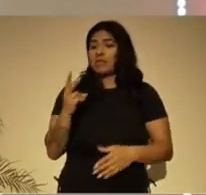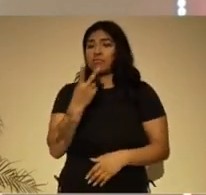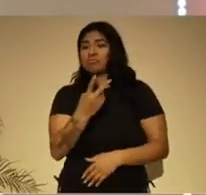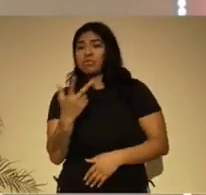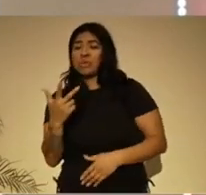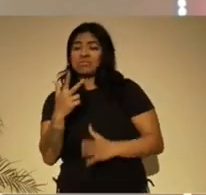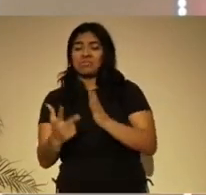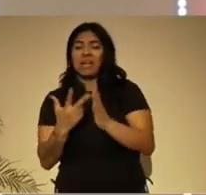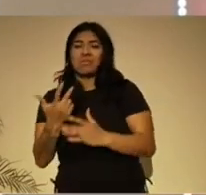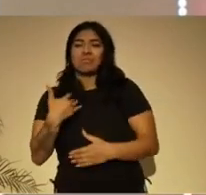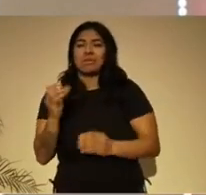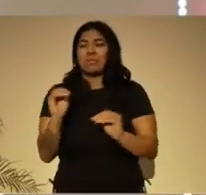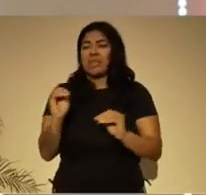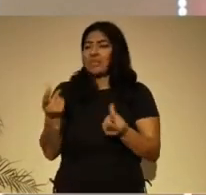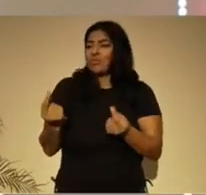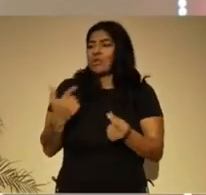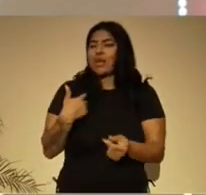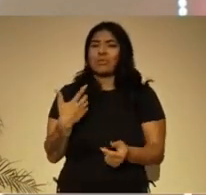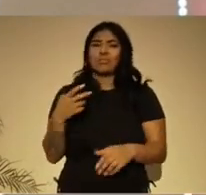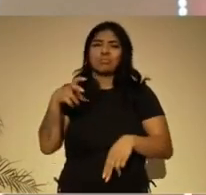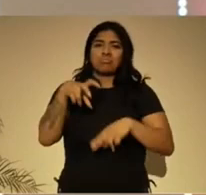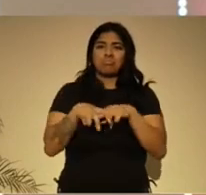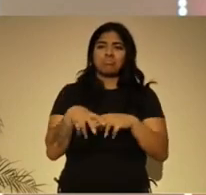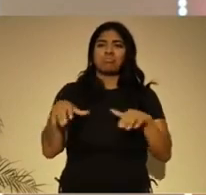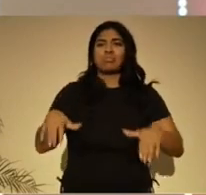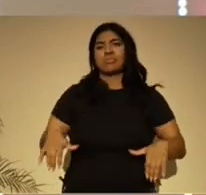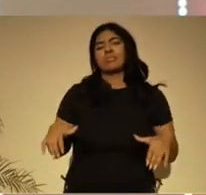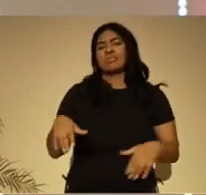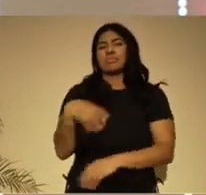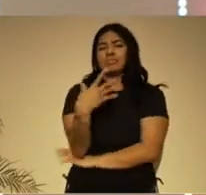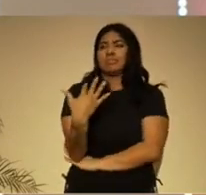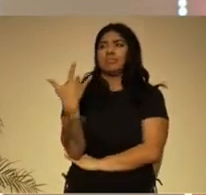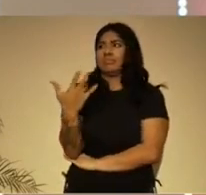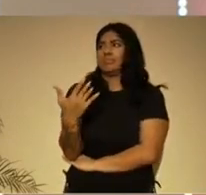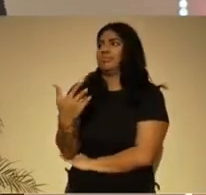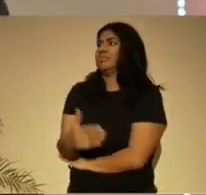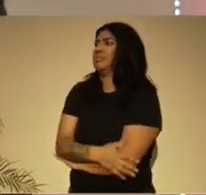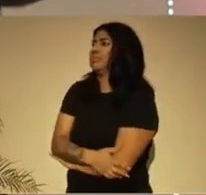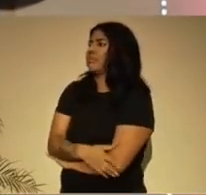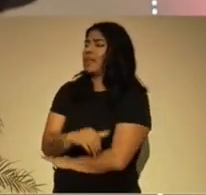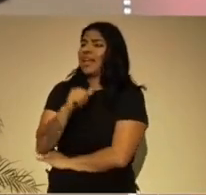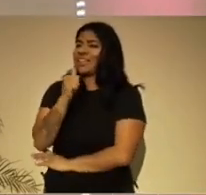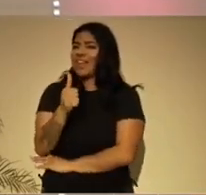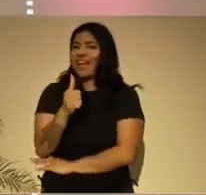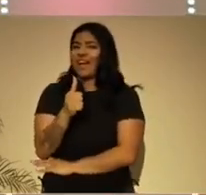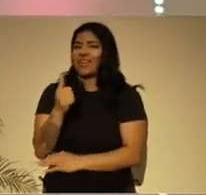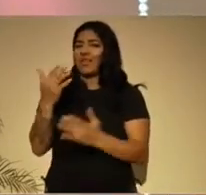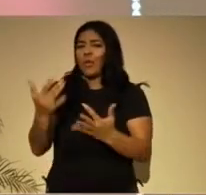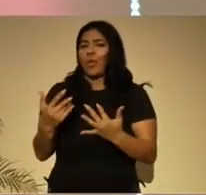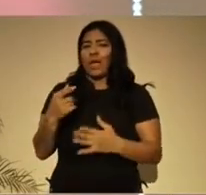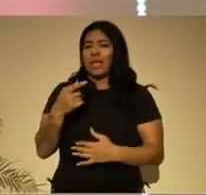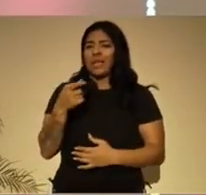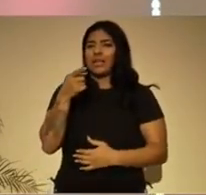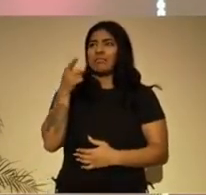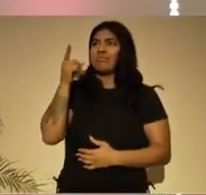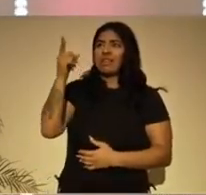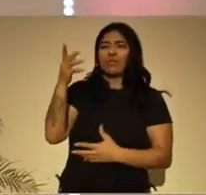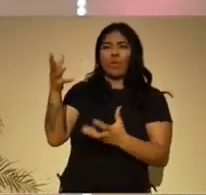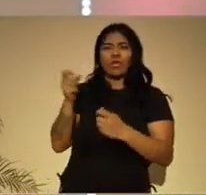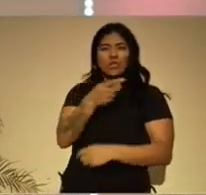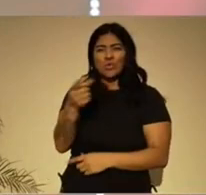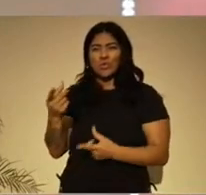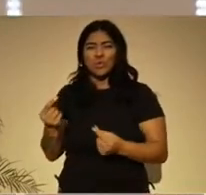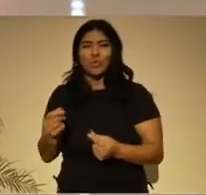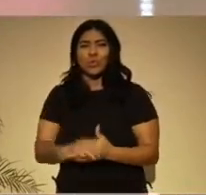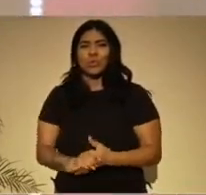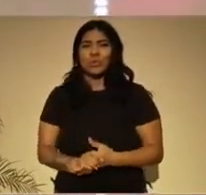2-3 hours. I have nothing to do. Like, I'm just going to do nothing. He was saying, that's not the waiting I want you to do. He was